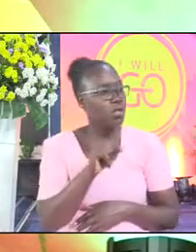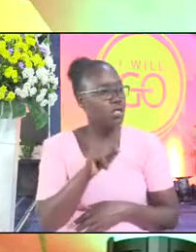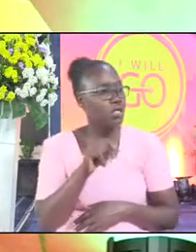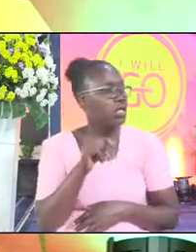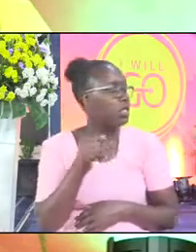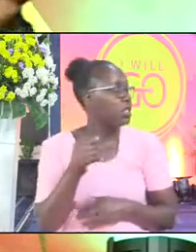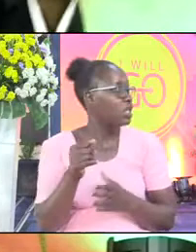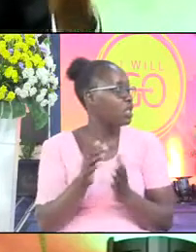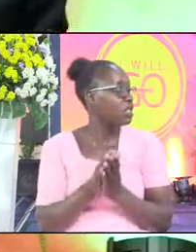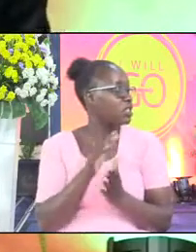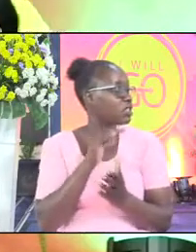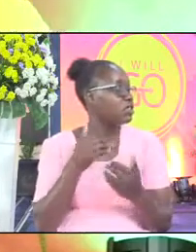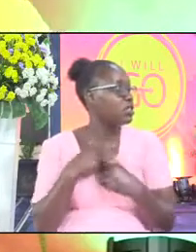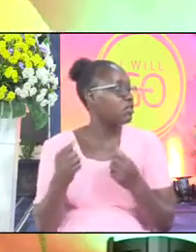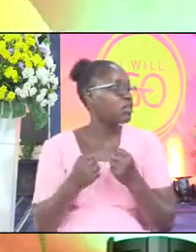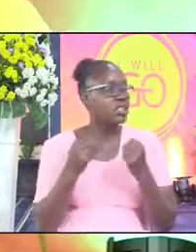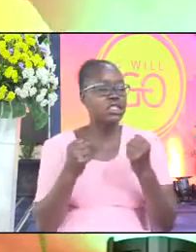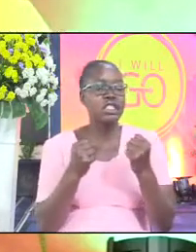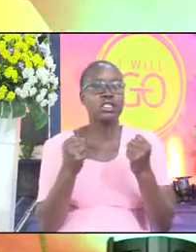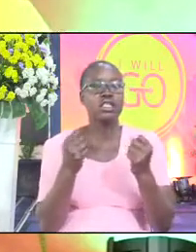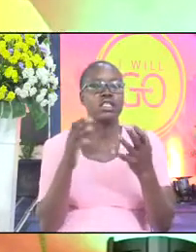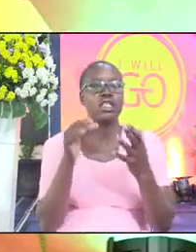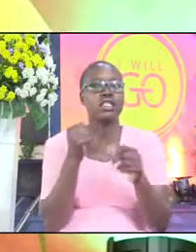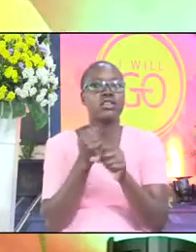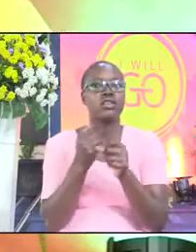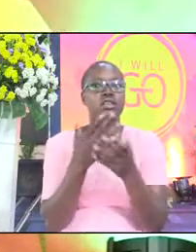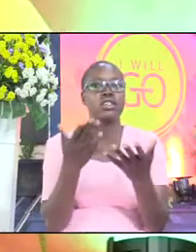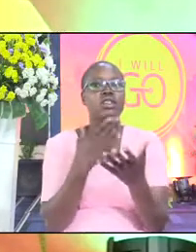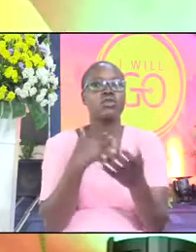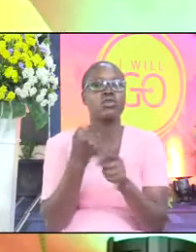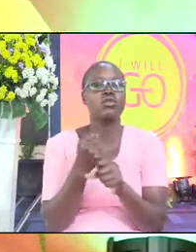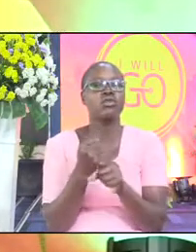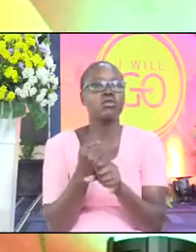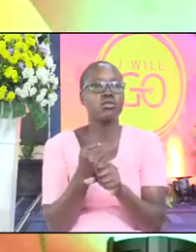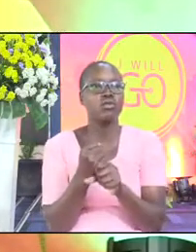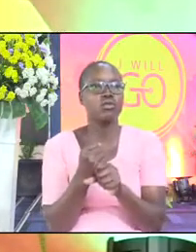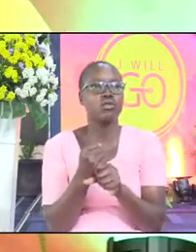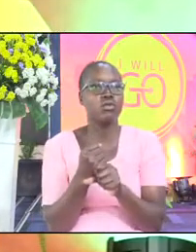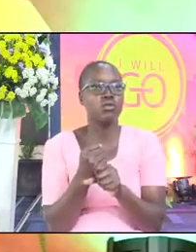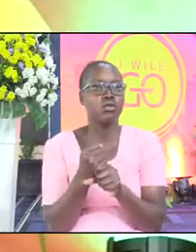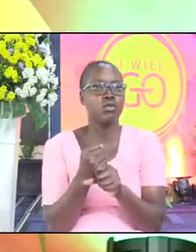thought you would. They don't have the strength and the powers to do the things they want to do.